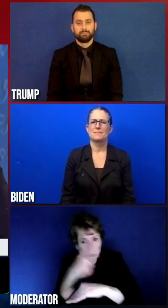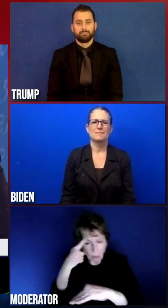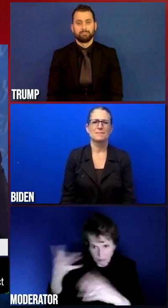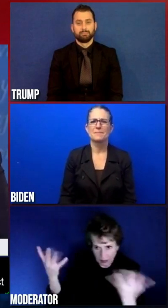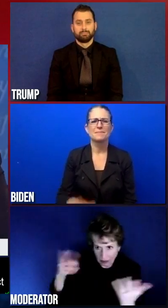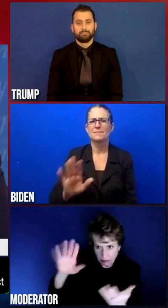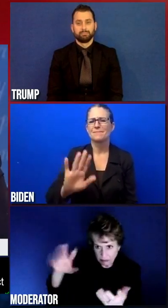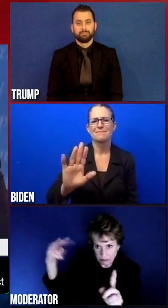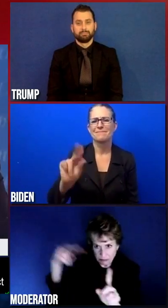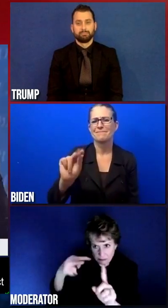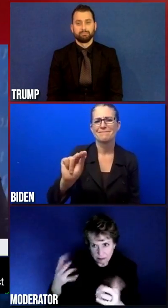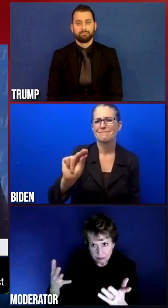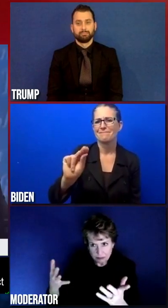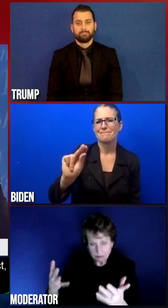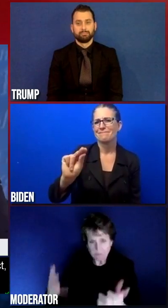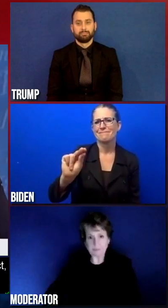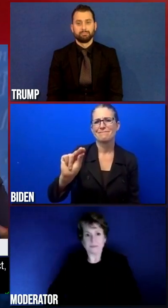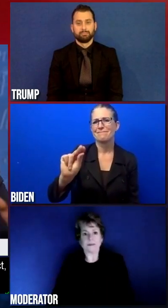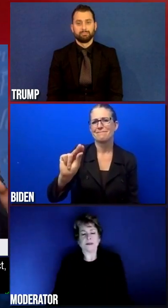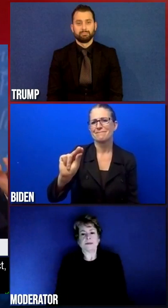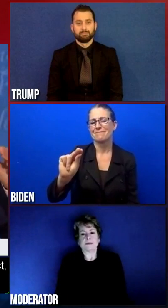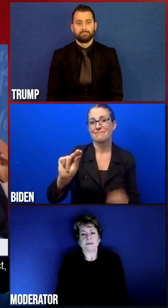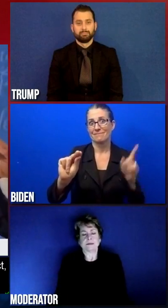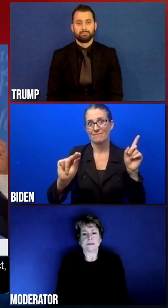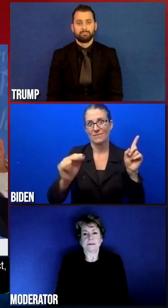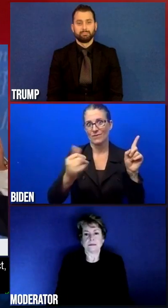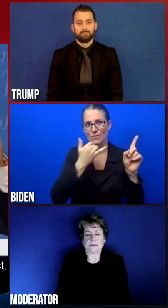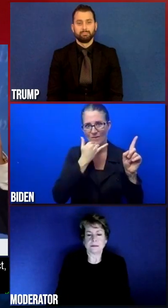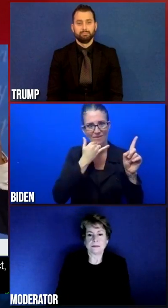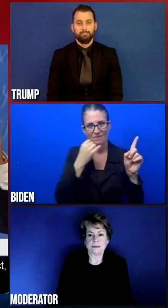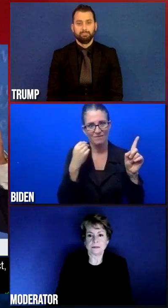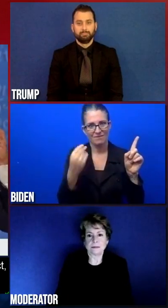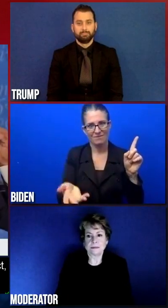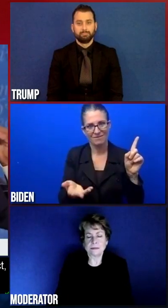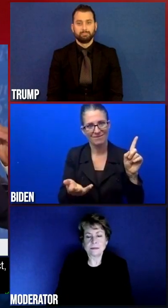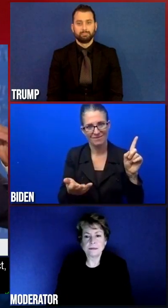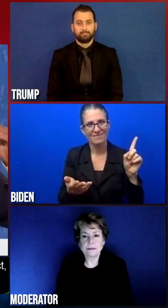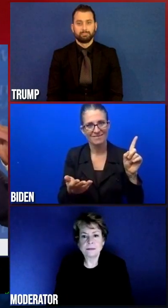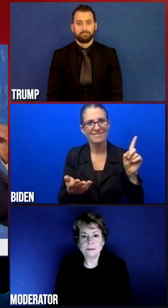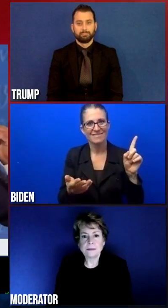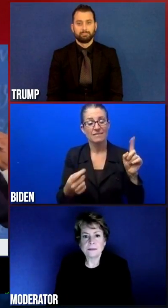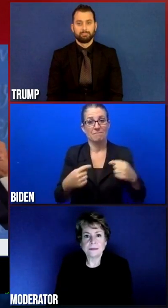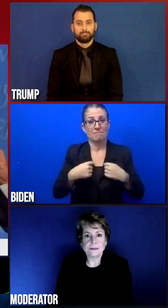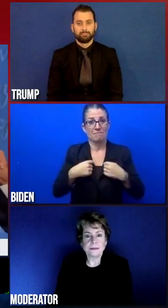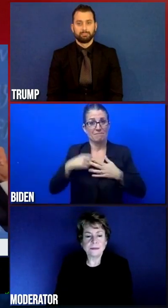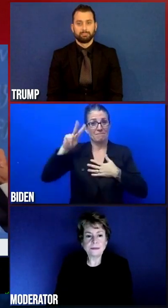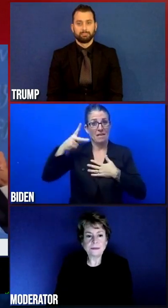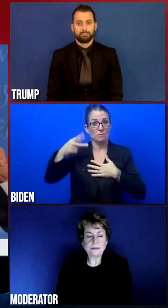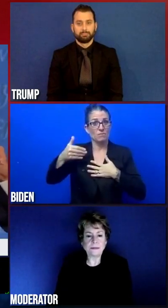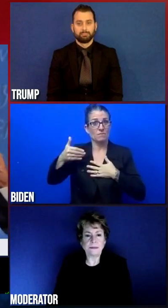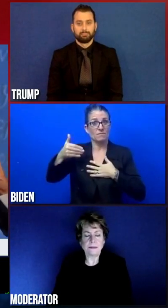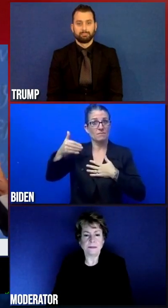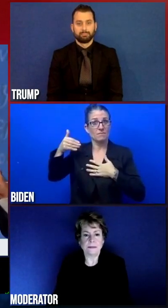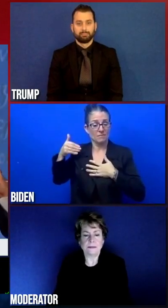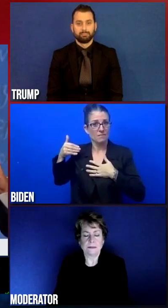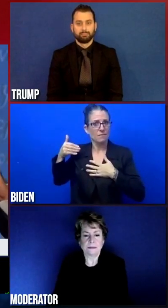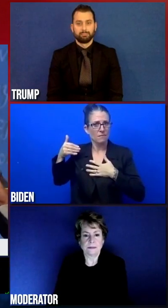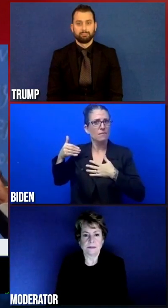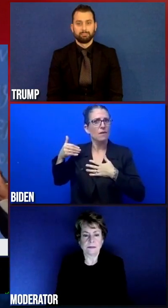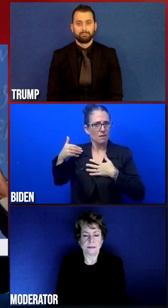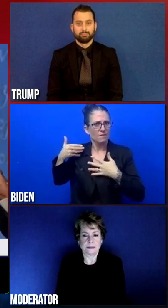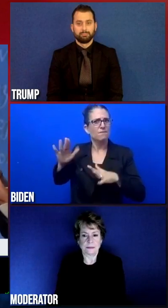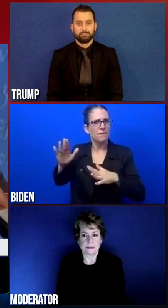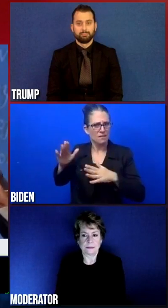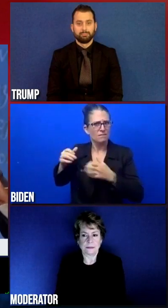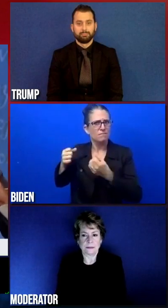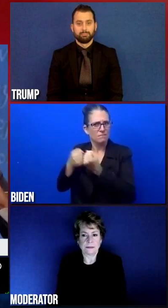administration, the Recovery Act, I was in charge, able to bring down the cost of renewable energy to cheaper than or as cheap as